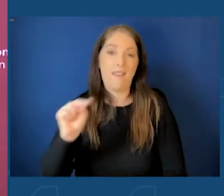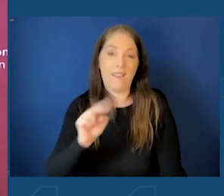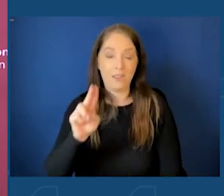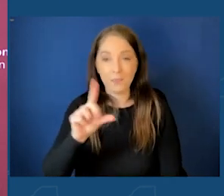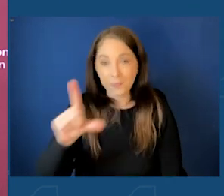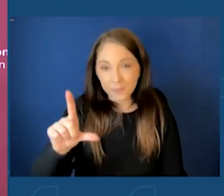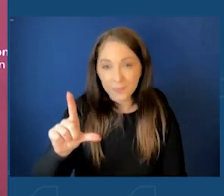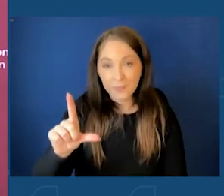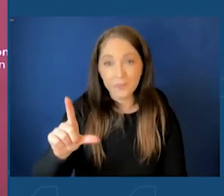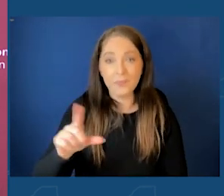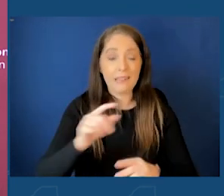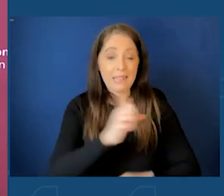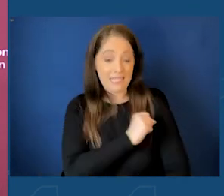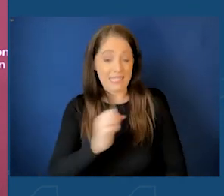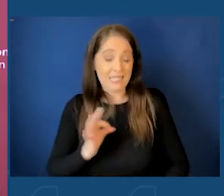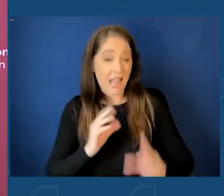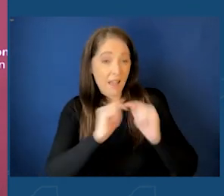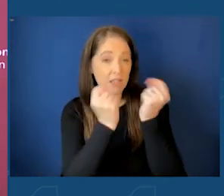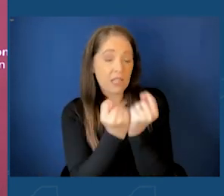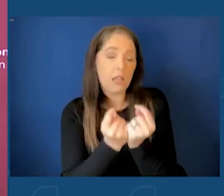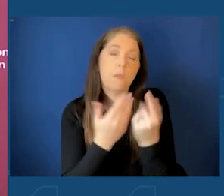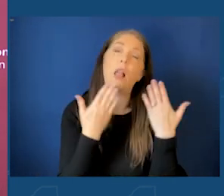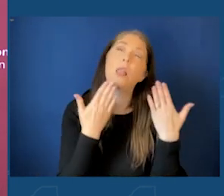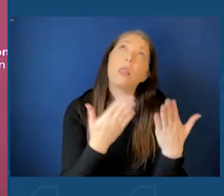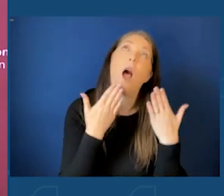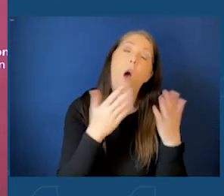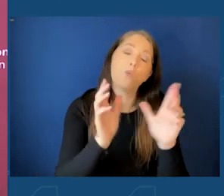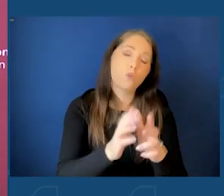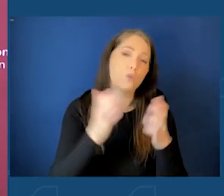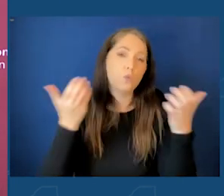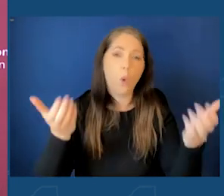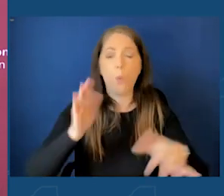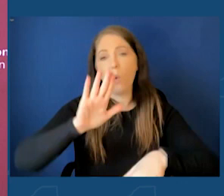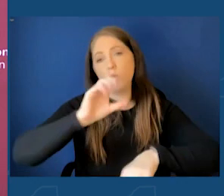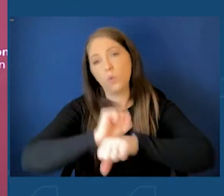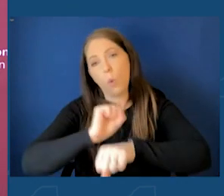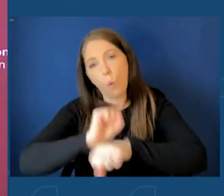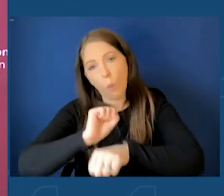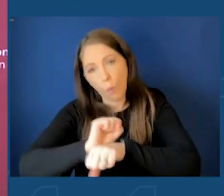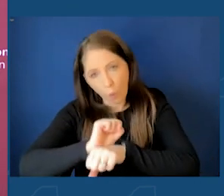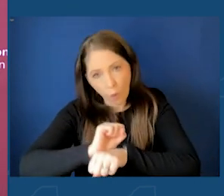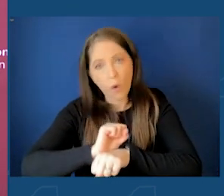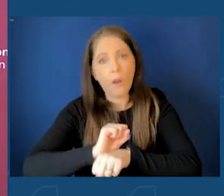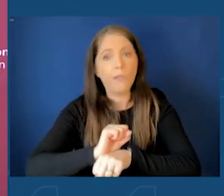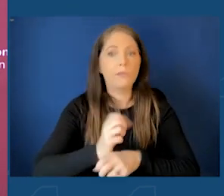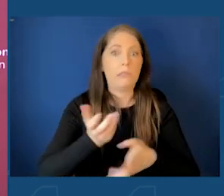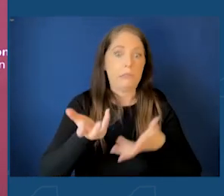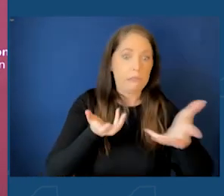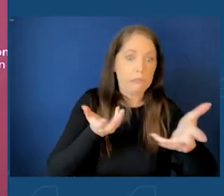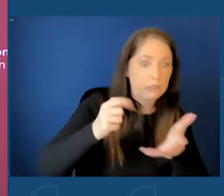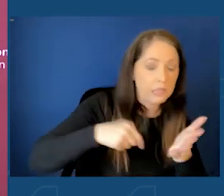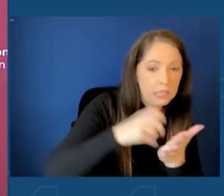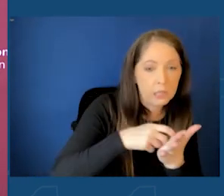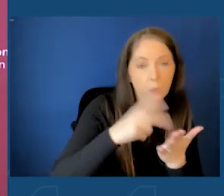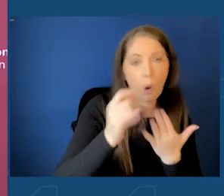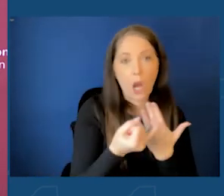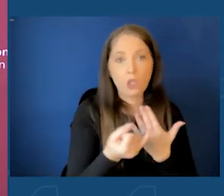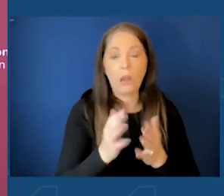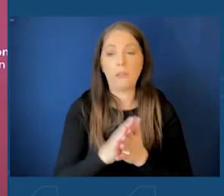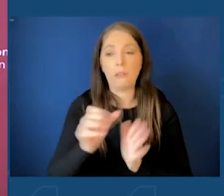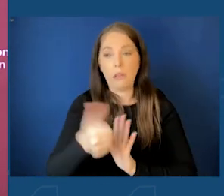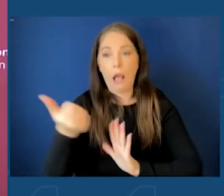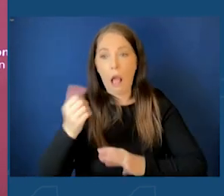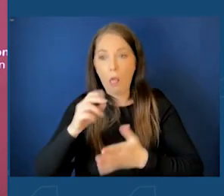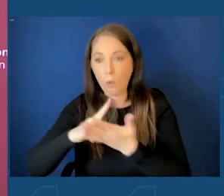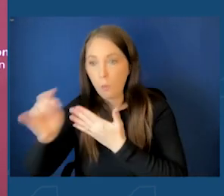staff team, thank you guys so much for all the work you've done to juggle the work on this project and the work we have to do to